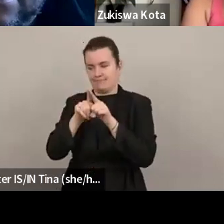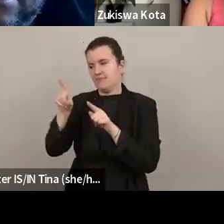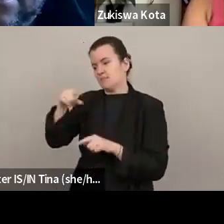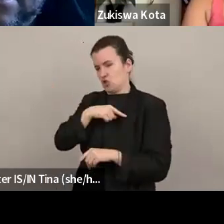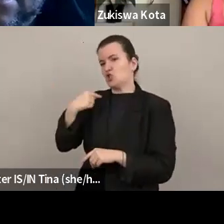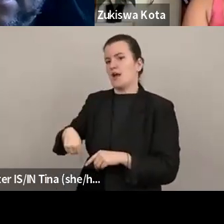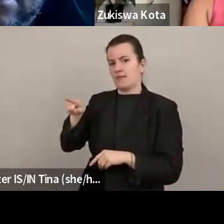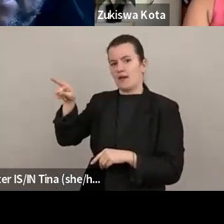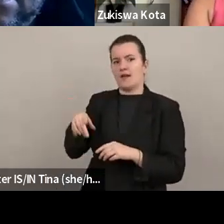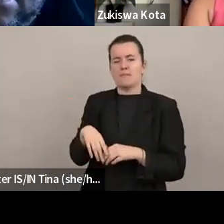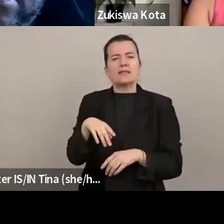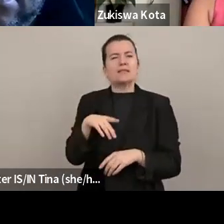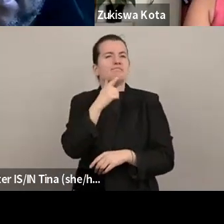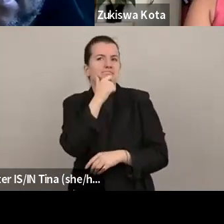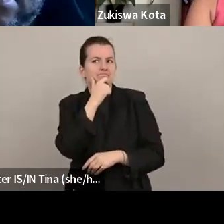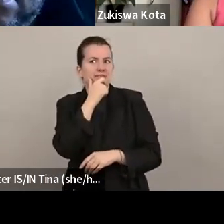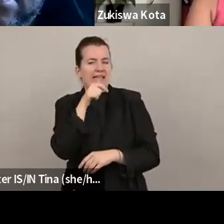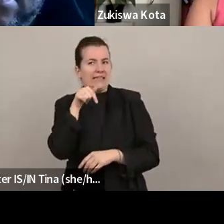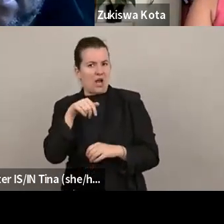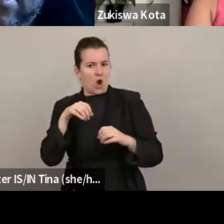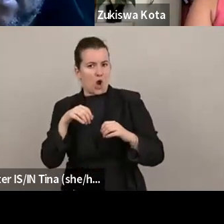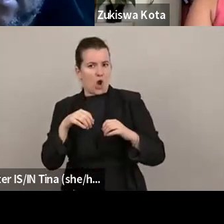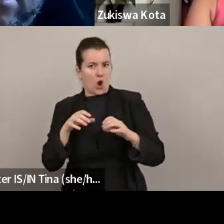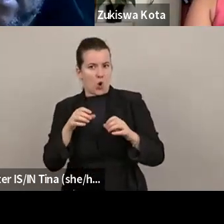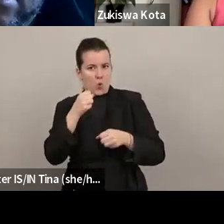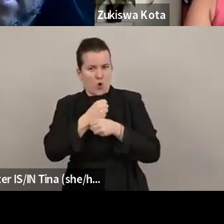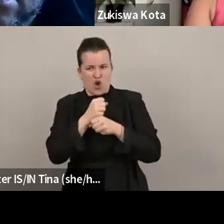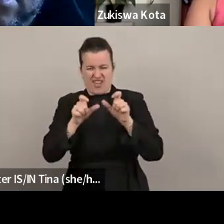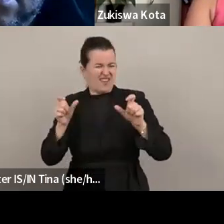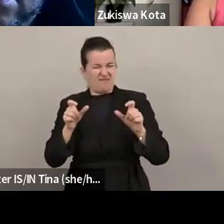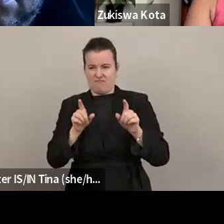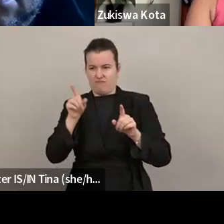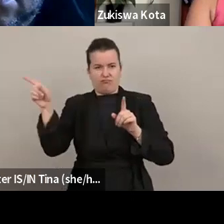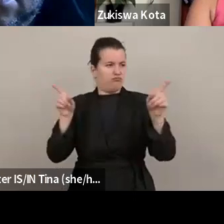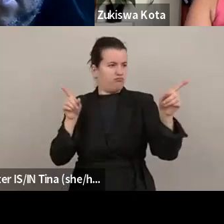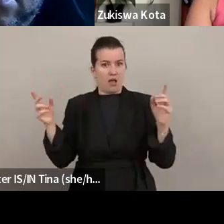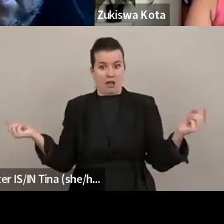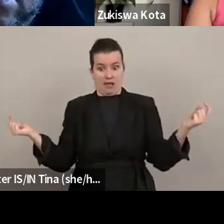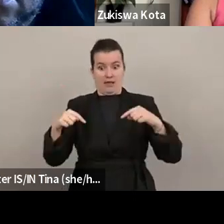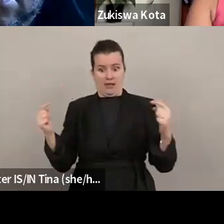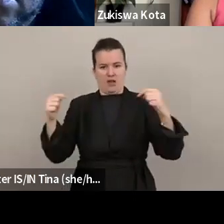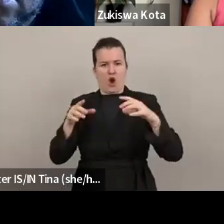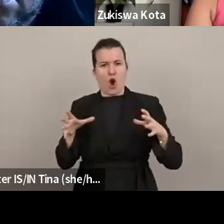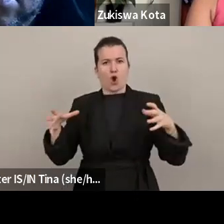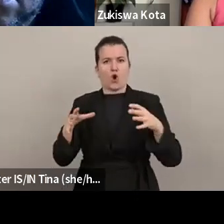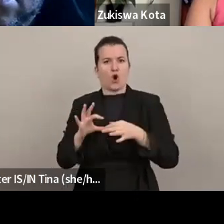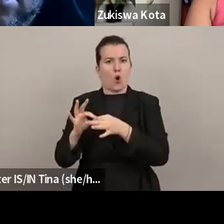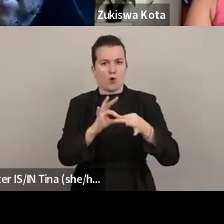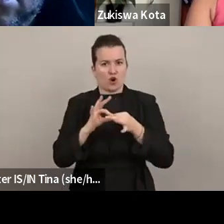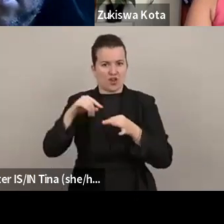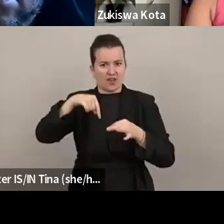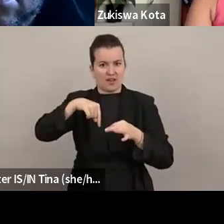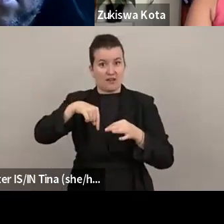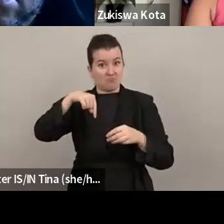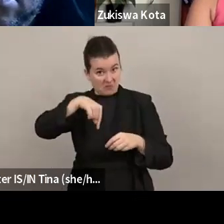ask myself, is that a solution how has it, can we do it? How